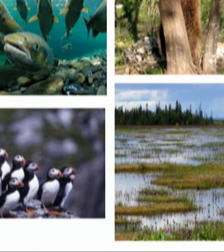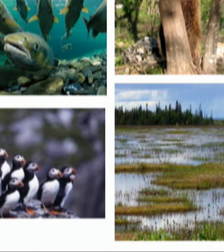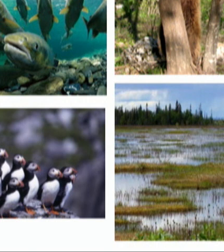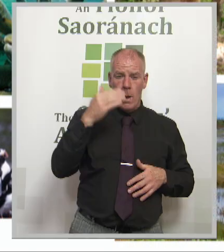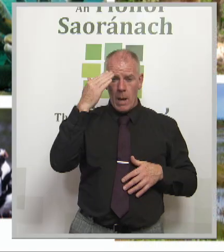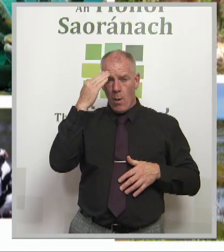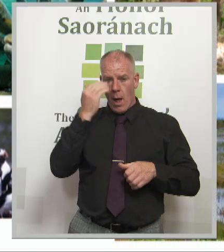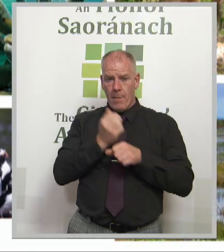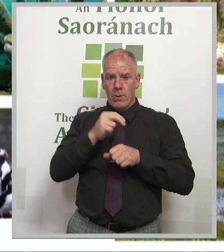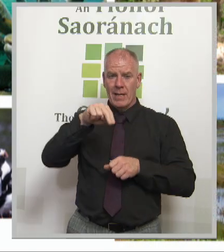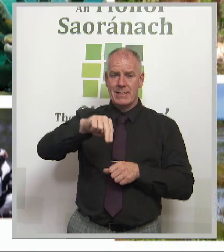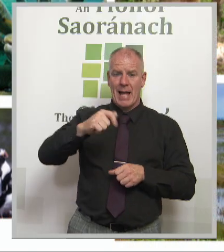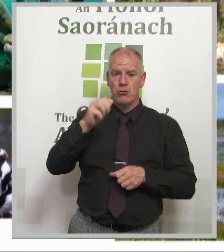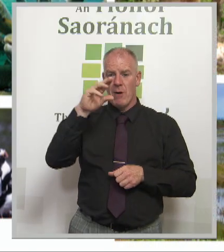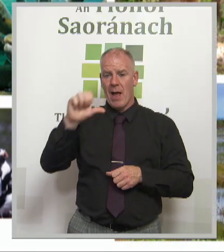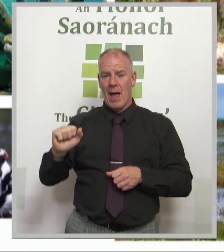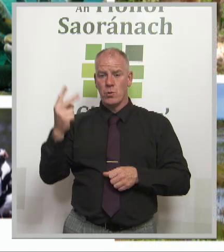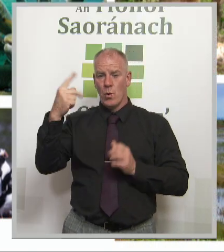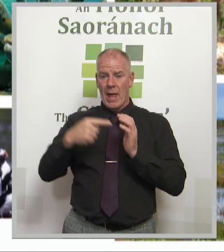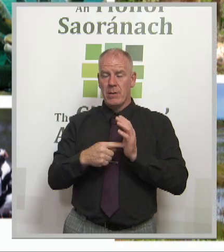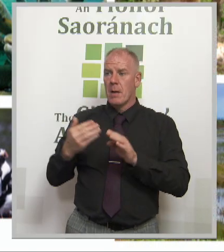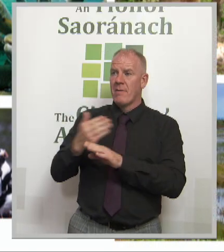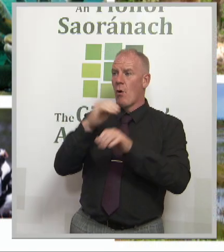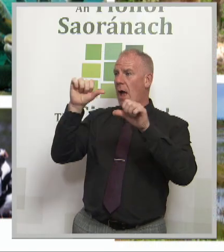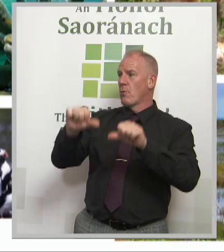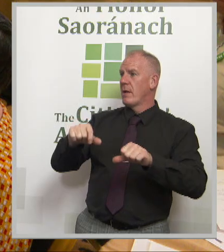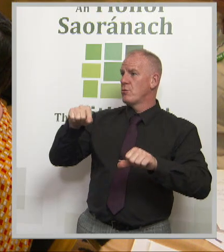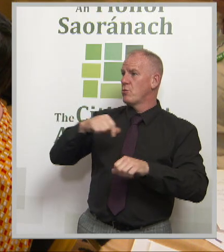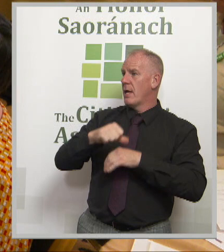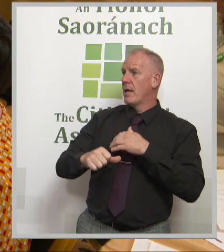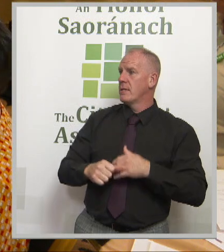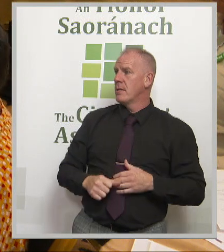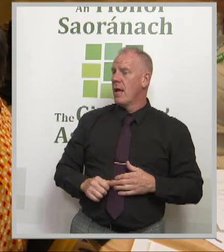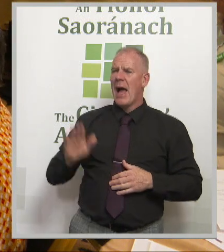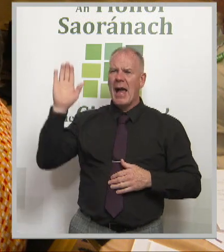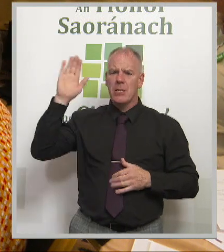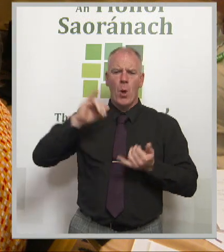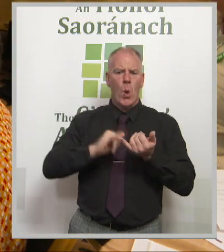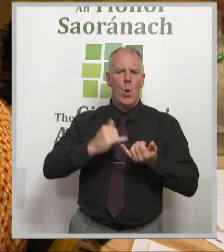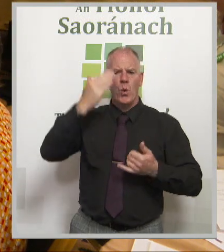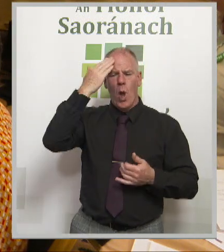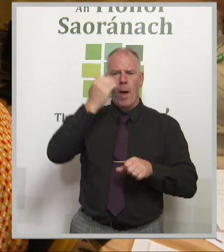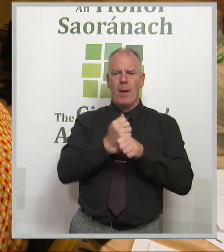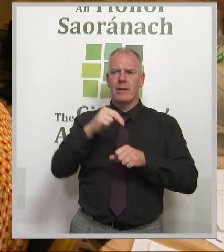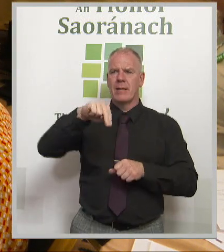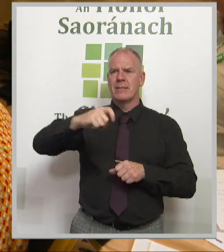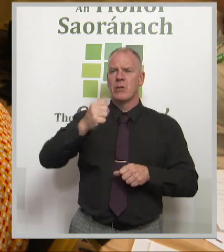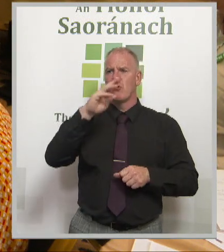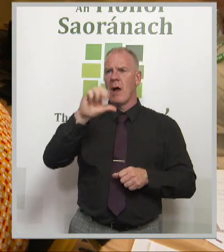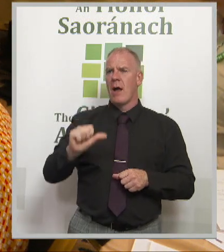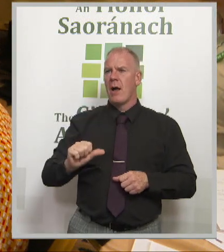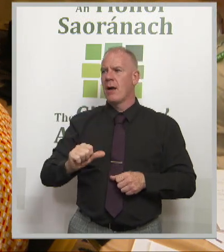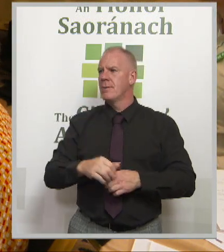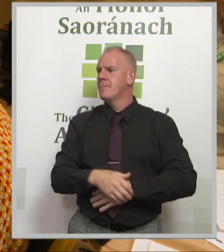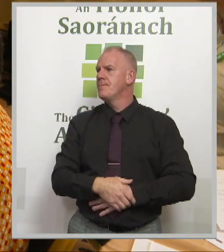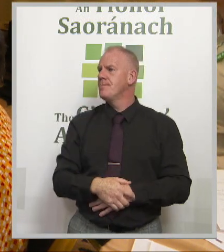had heard about Natura 2000 before you signed up to this process? Could I have a show of hands? How many of you